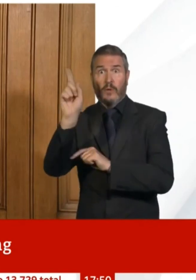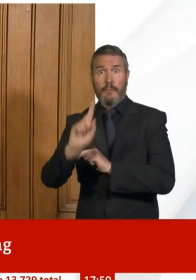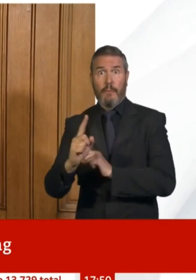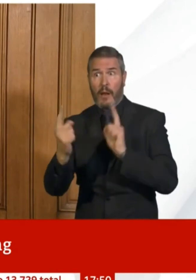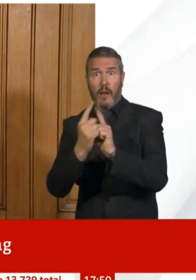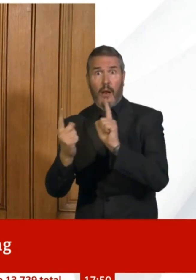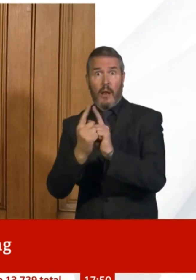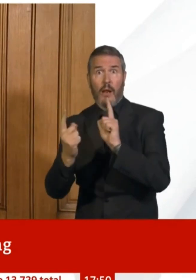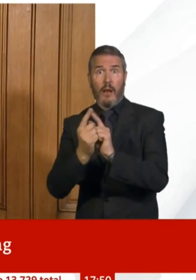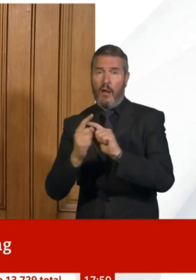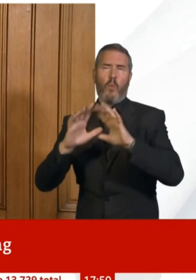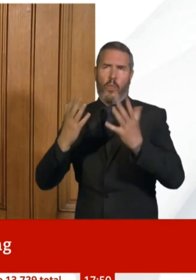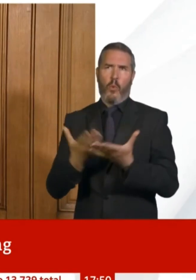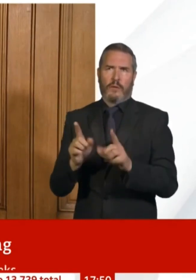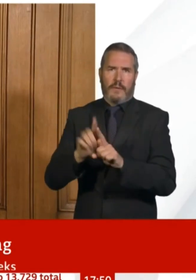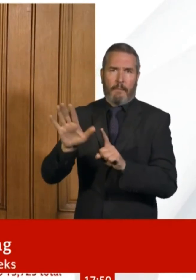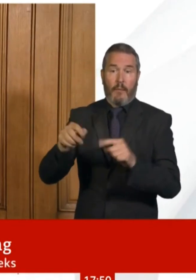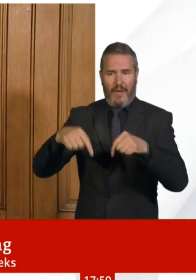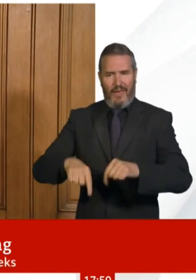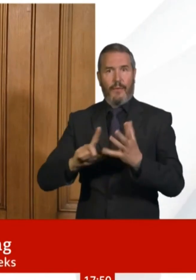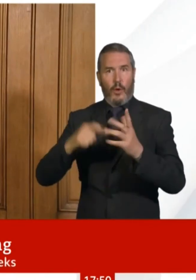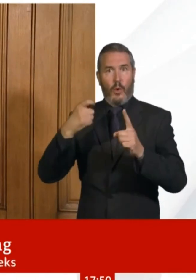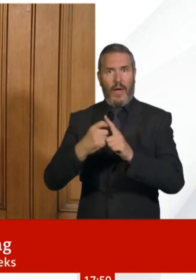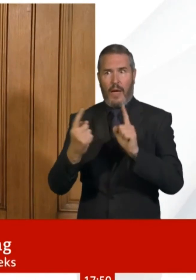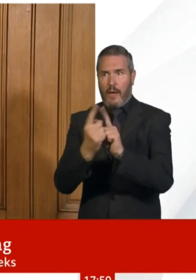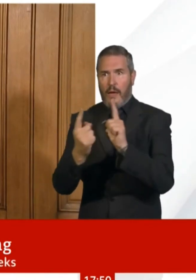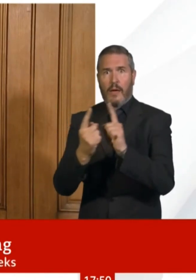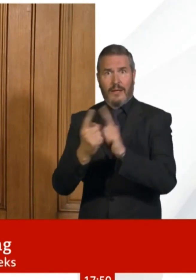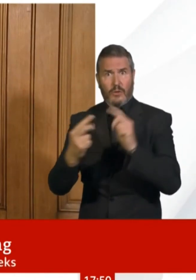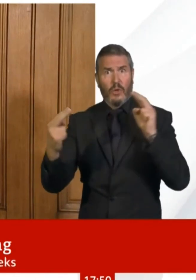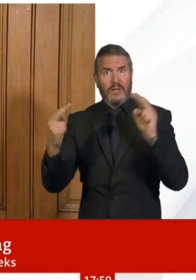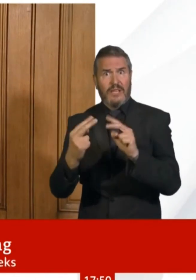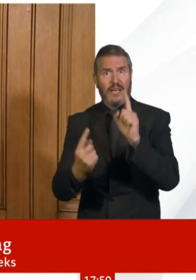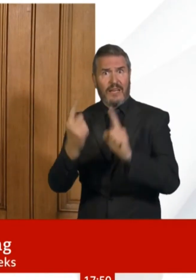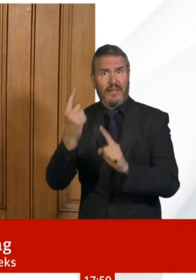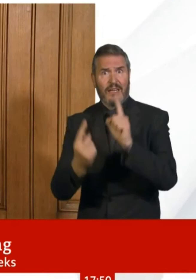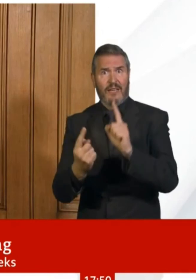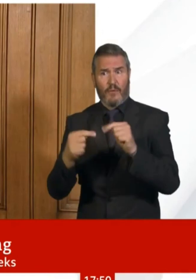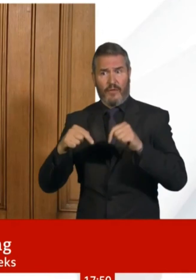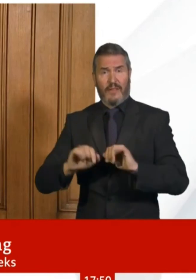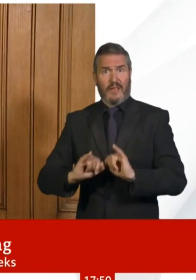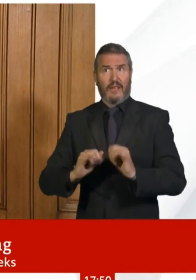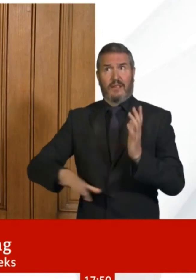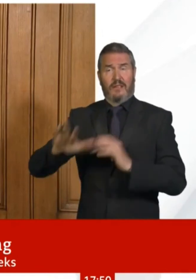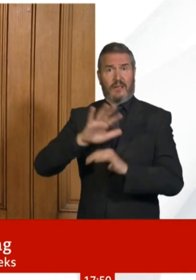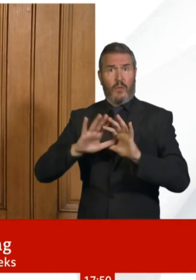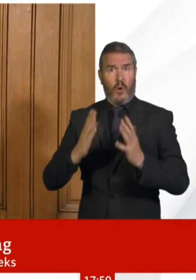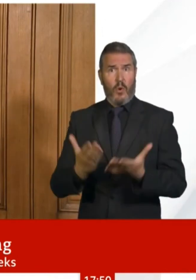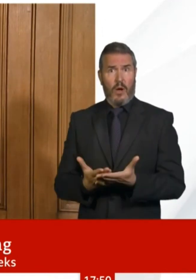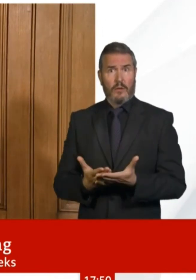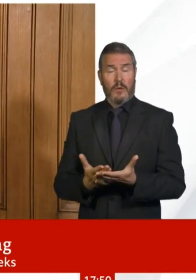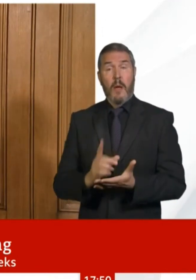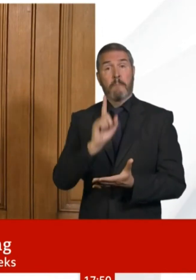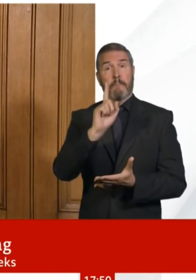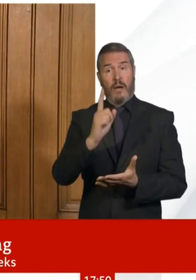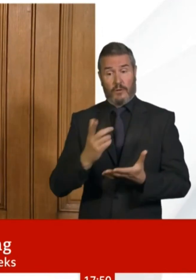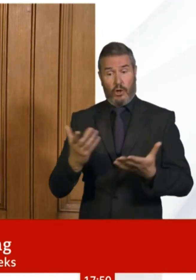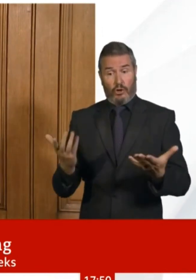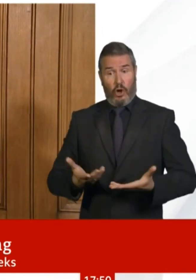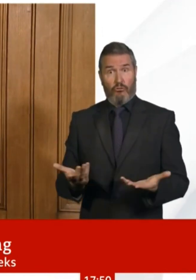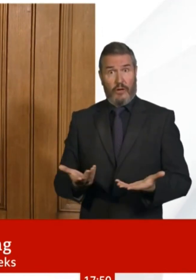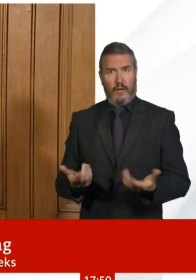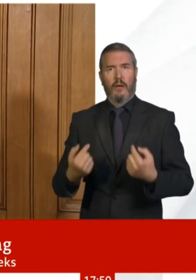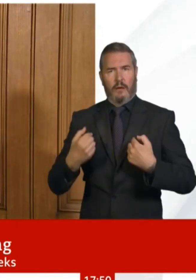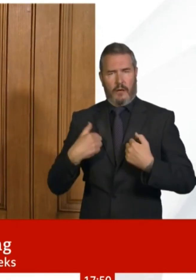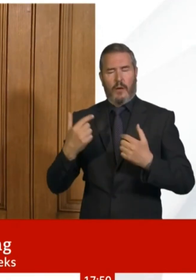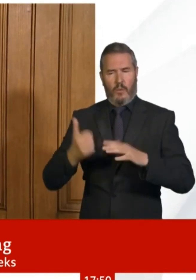indeed around the world in this new era of COVID-19. At the moment, we've set